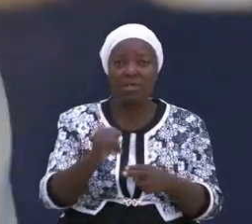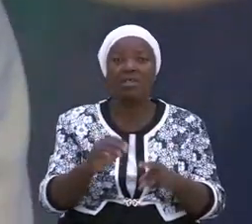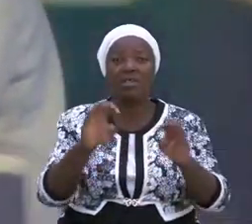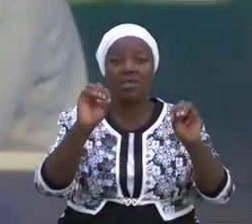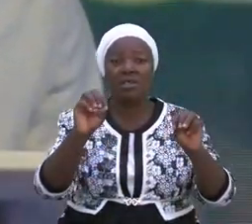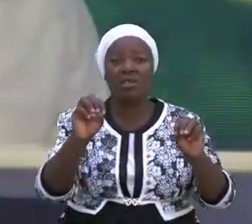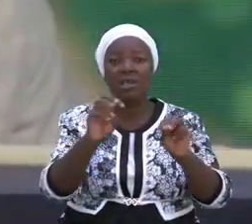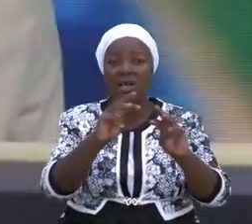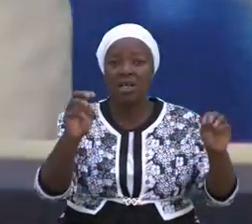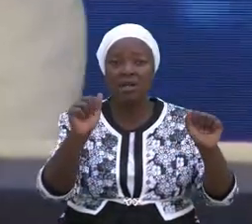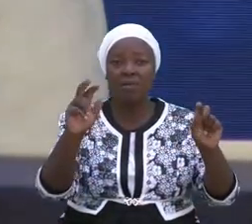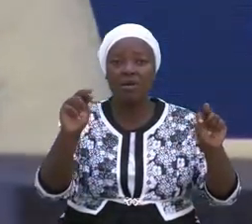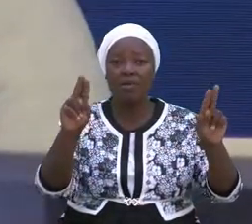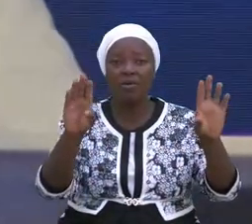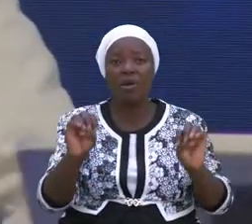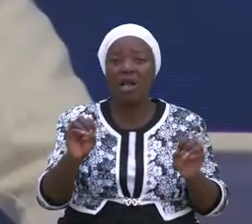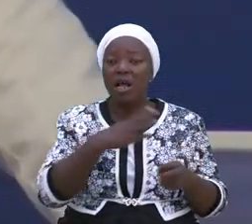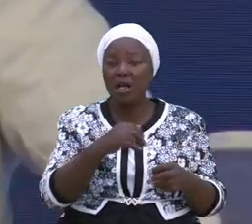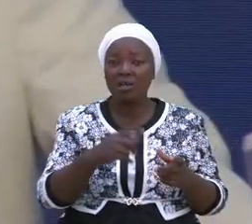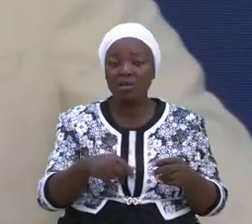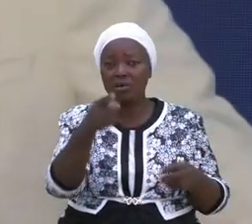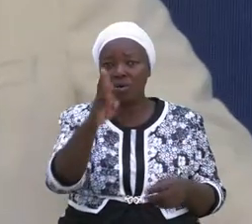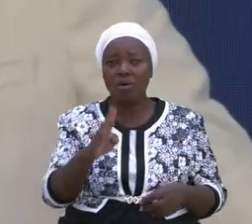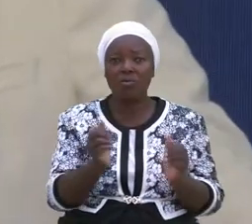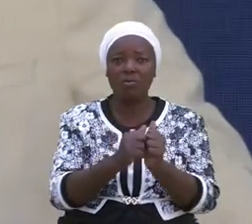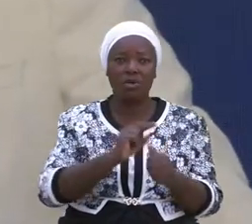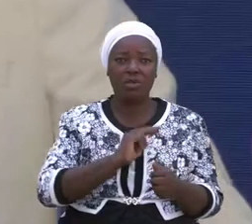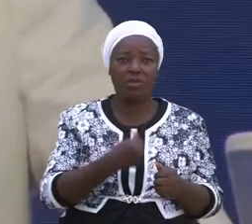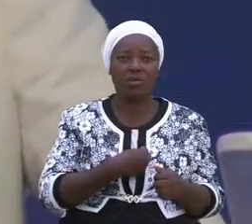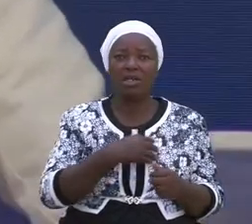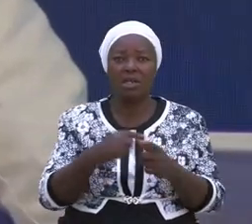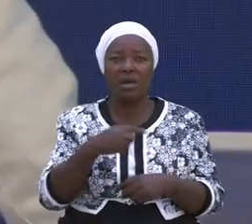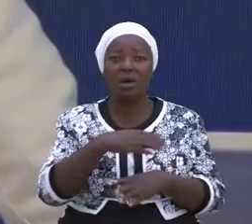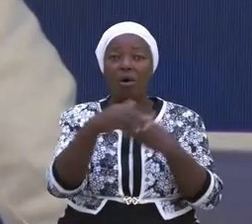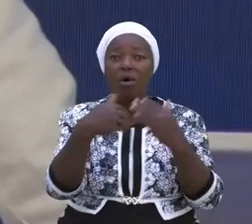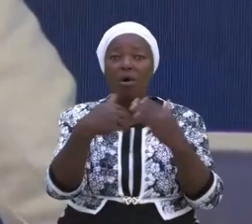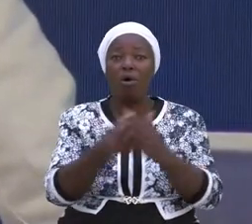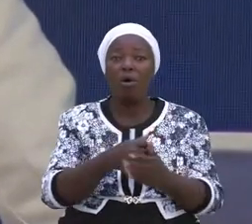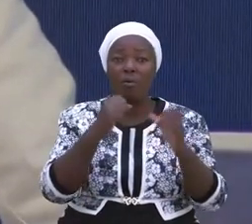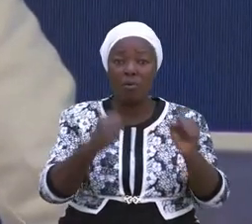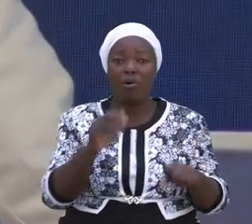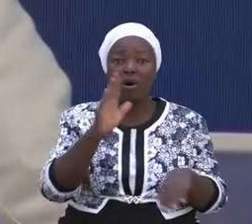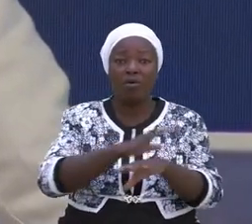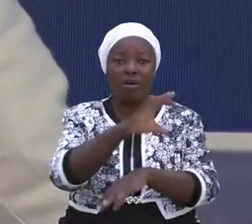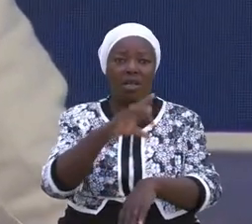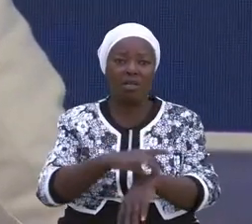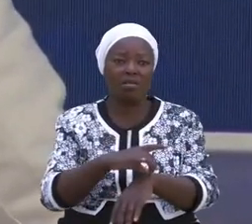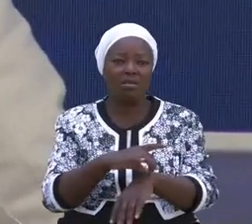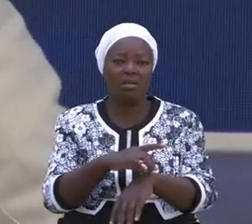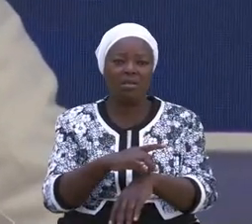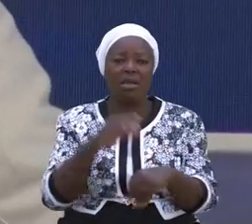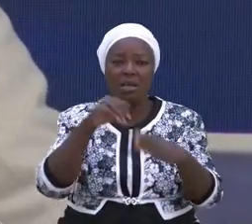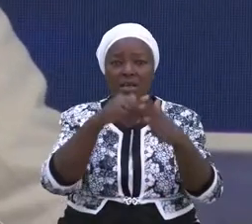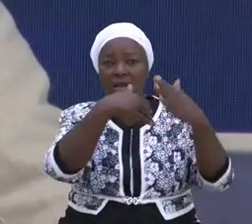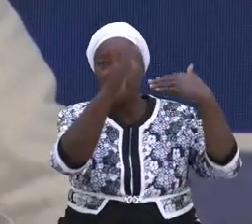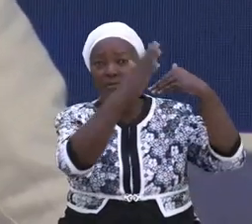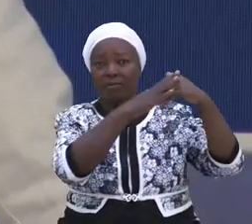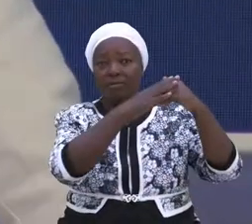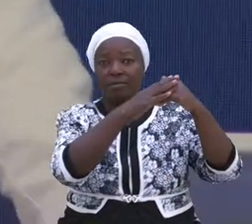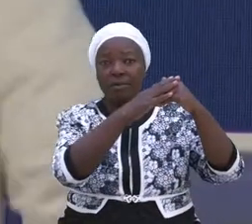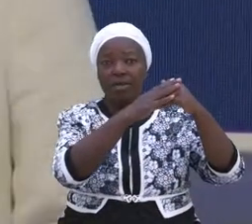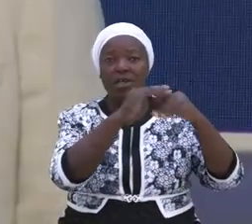God with us. And he said, all power on earth, in heaven,